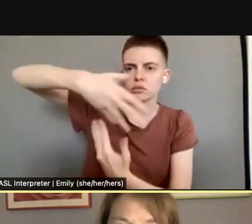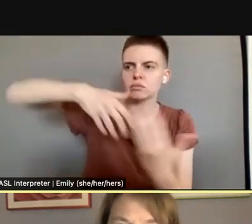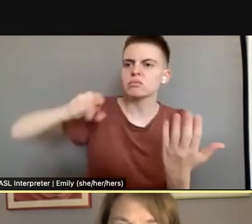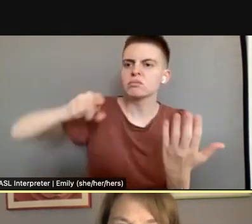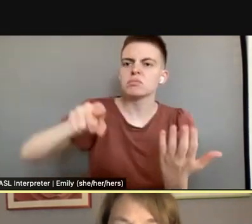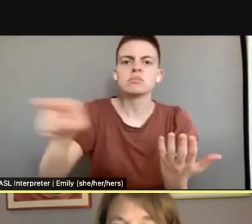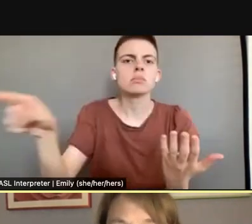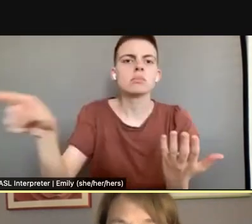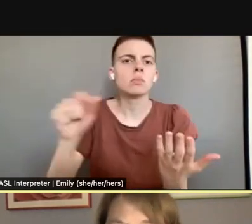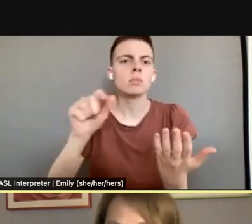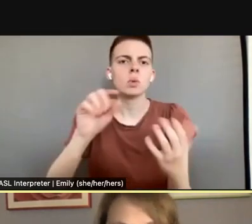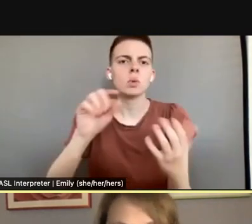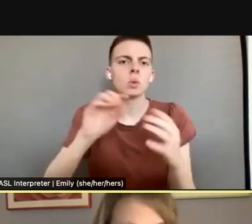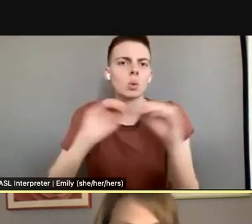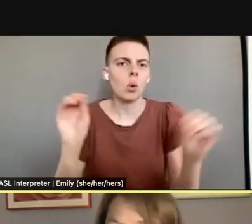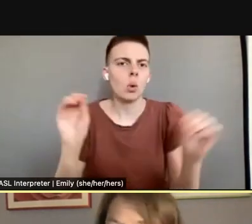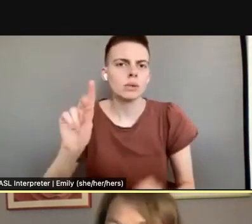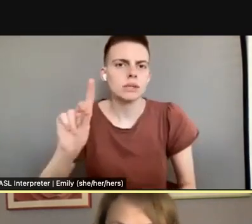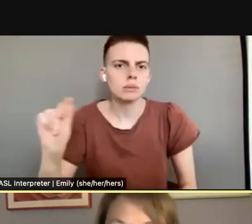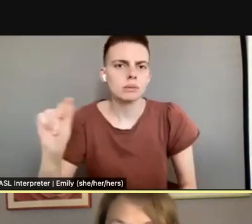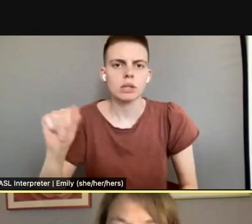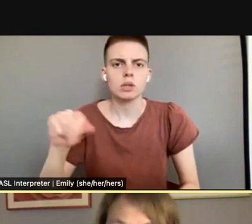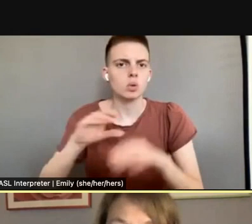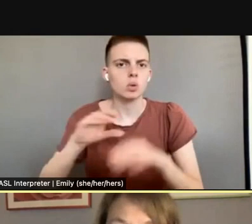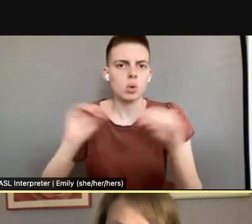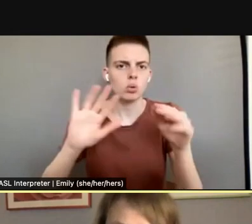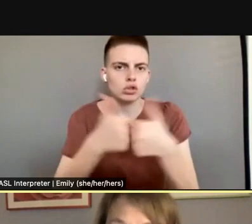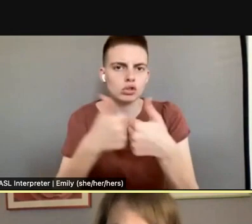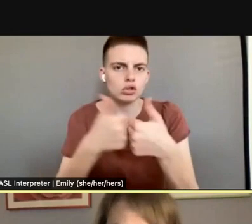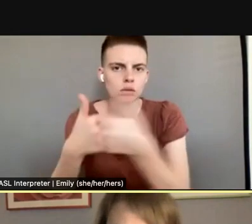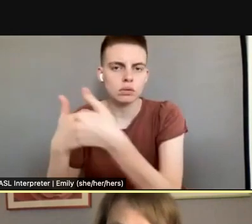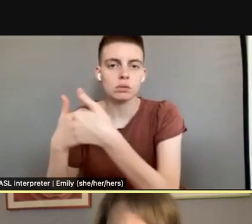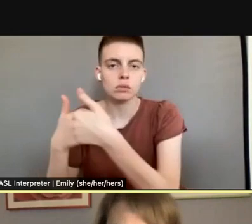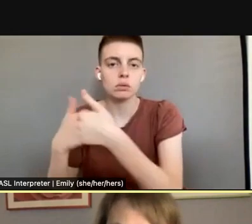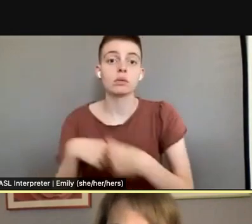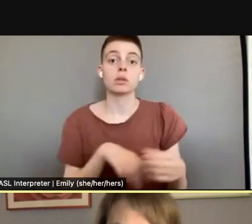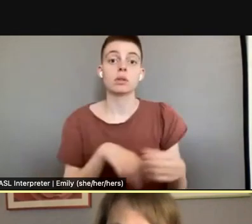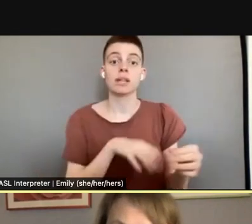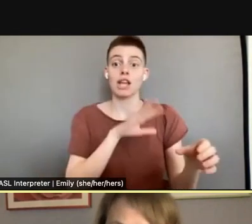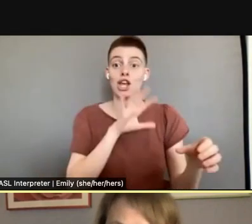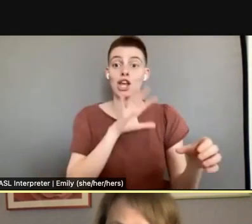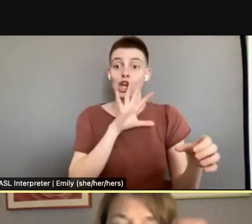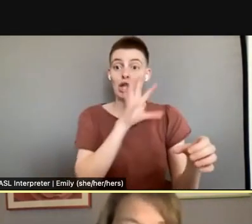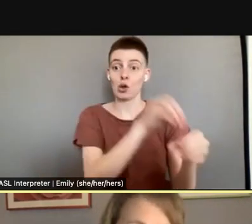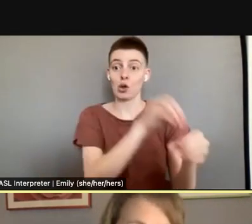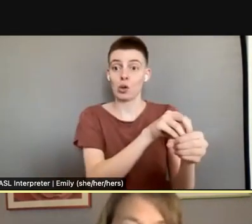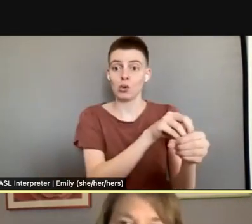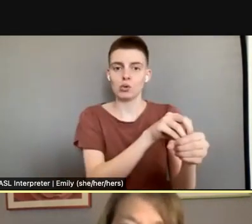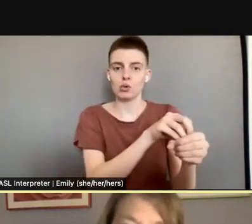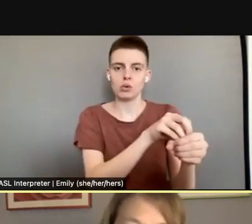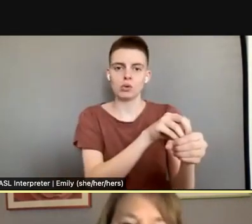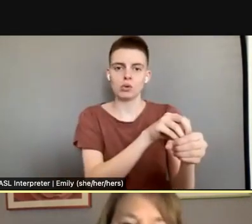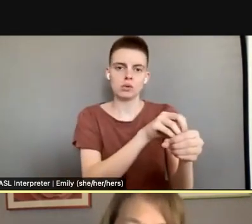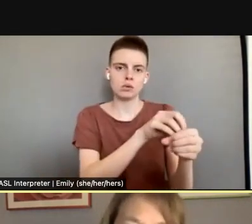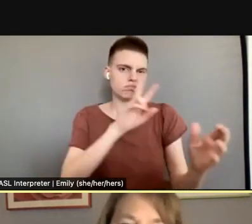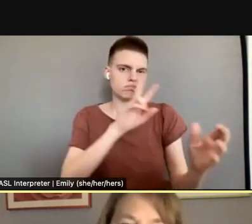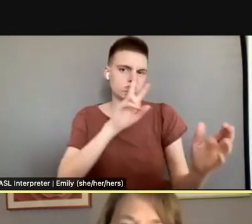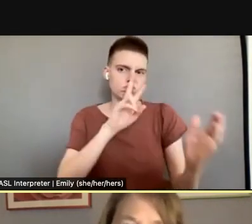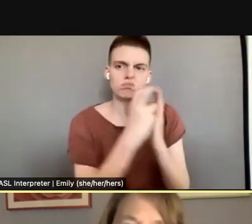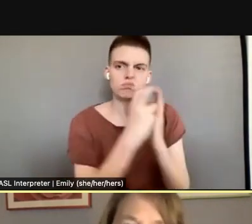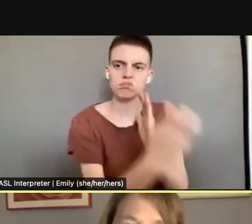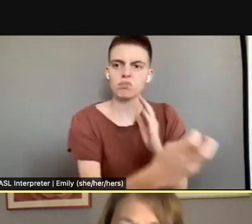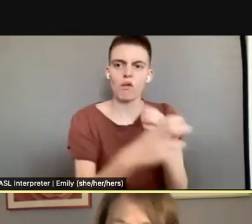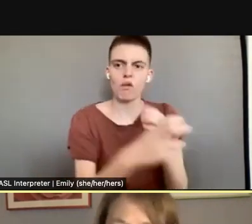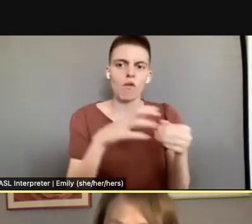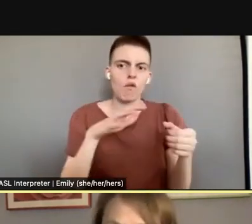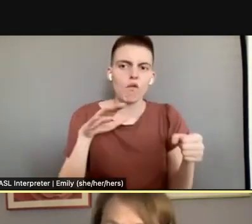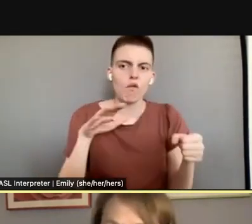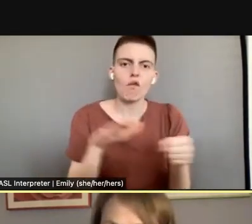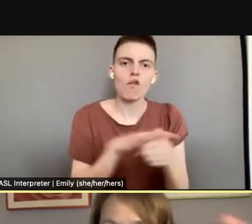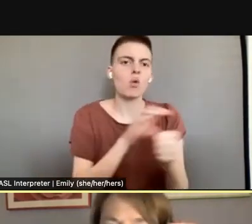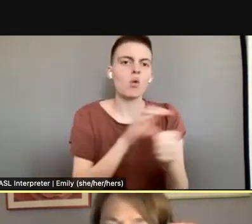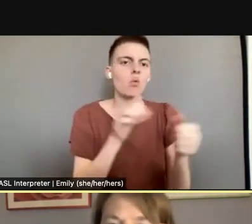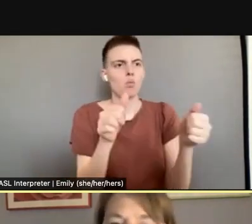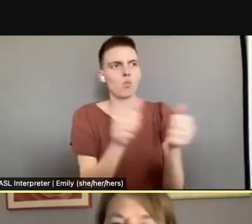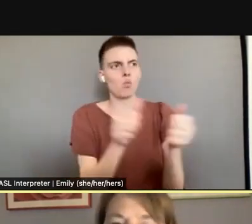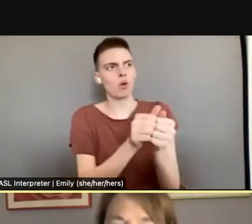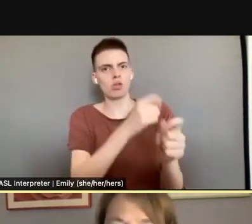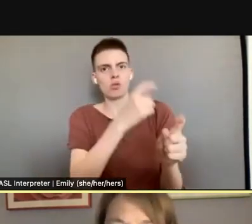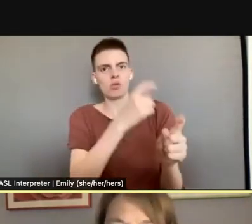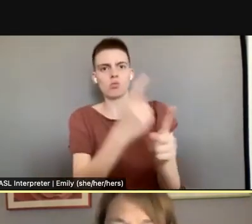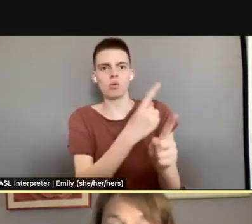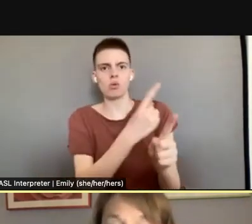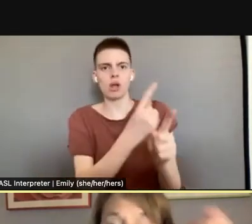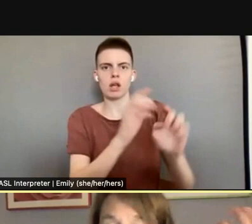challenges. But inclusion is you are fully in the mainstream, you're fully in the regular ed